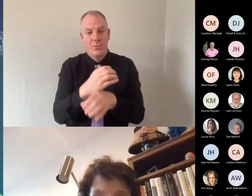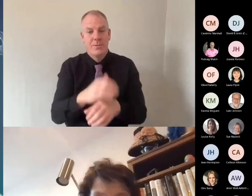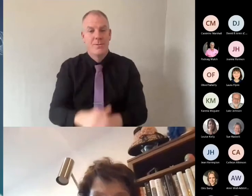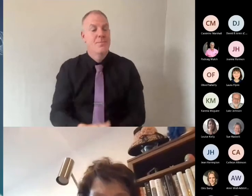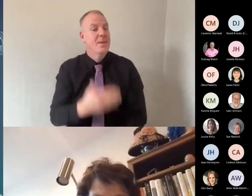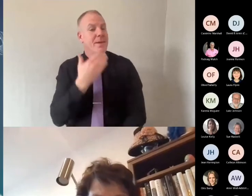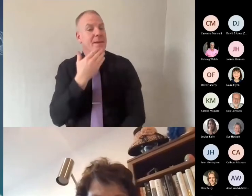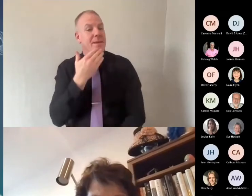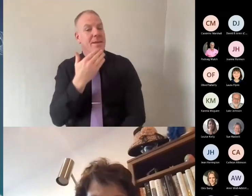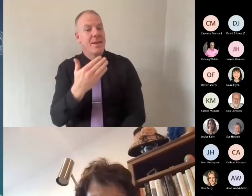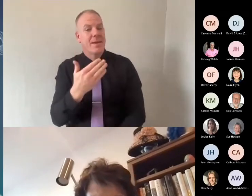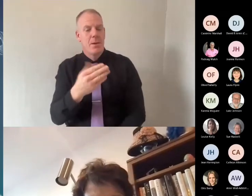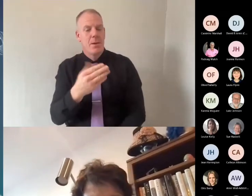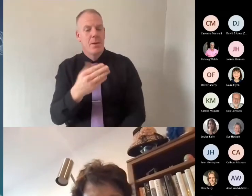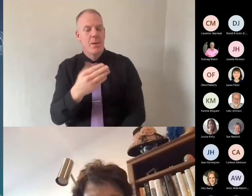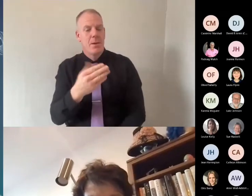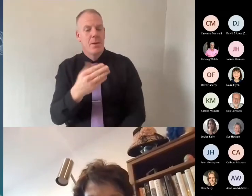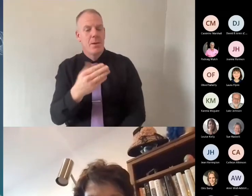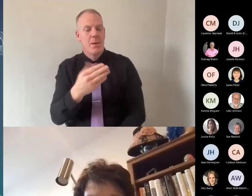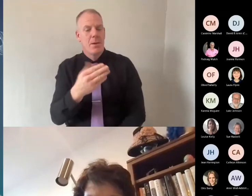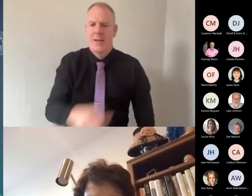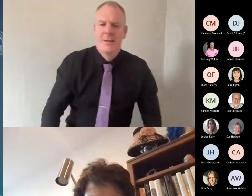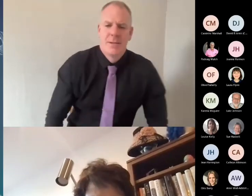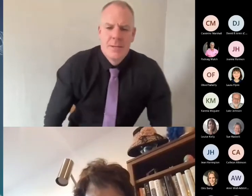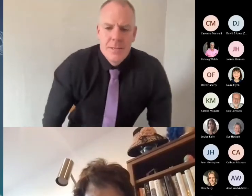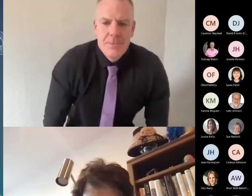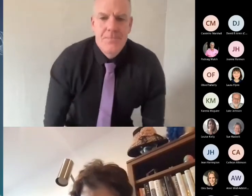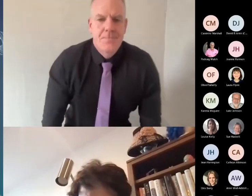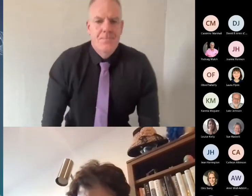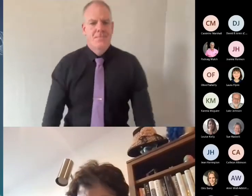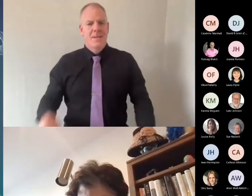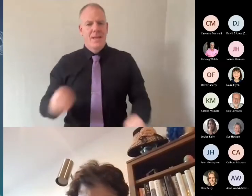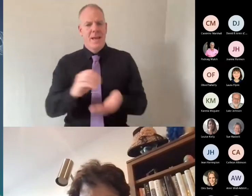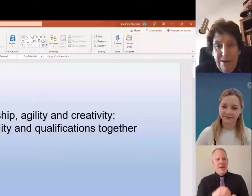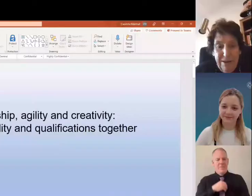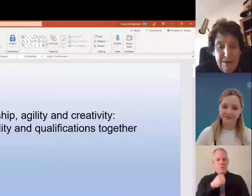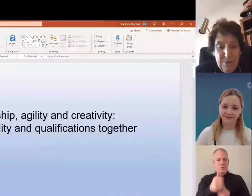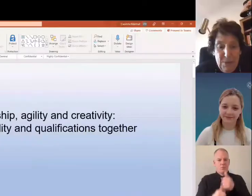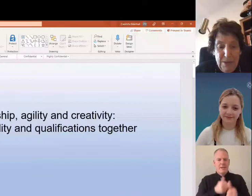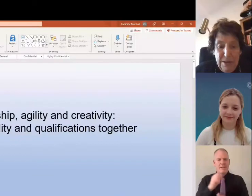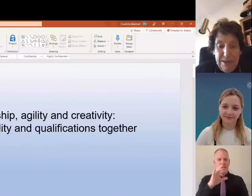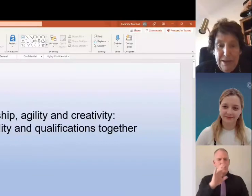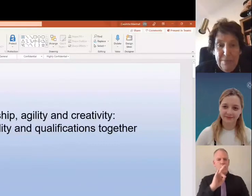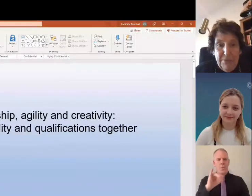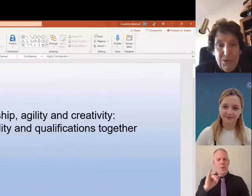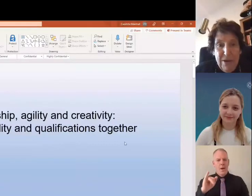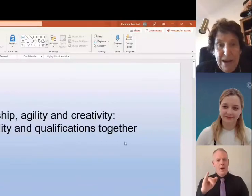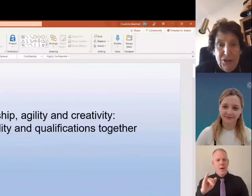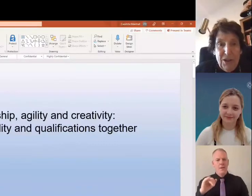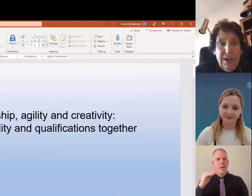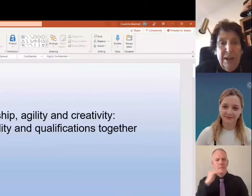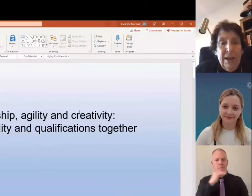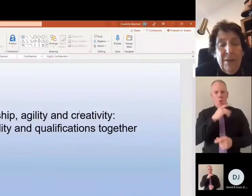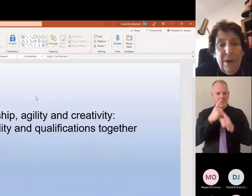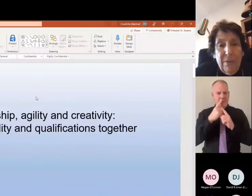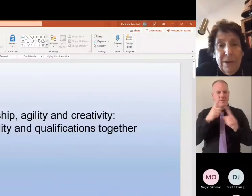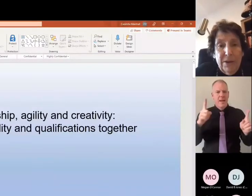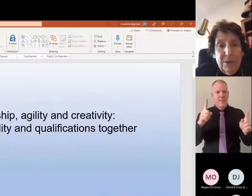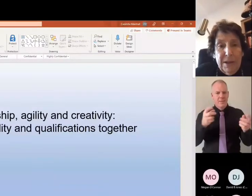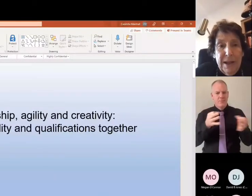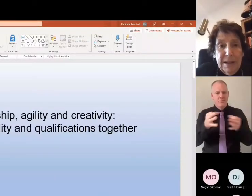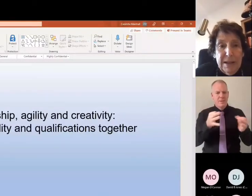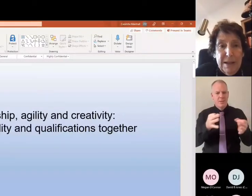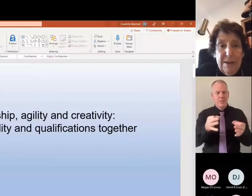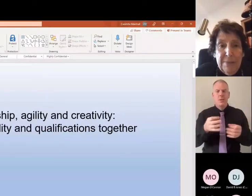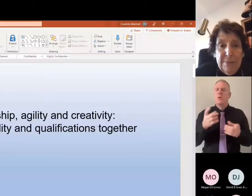Thank you. It's a pleasure to be here with you all, and I want to congratulate QQI on this important statement of strategy. And what I